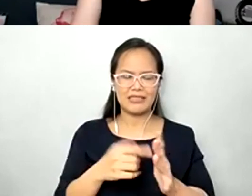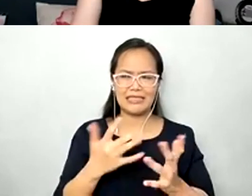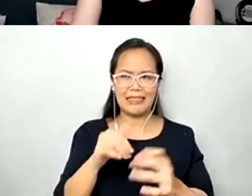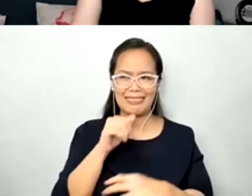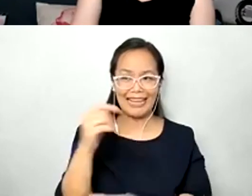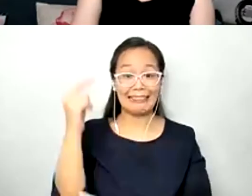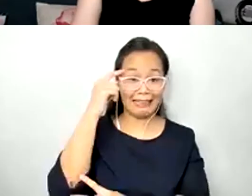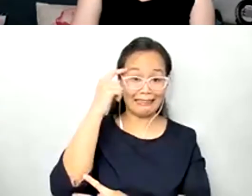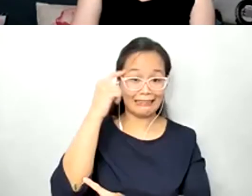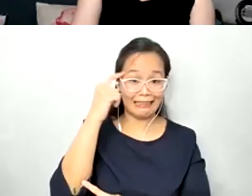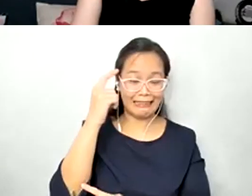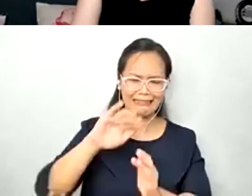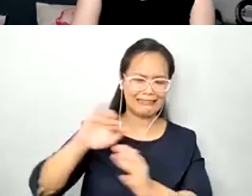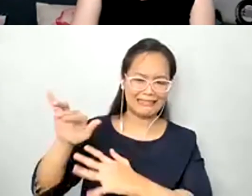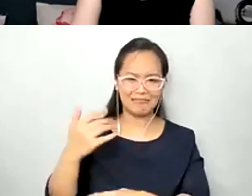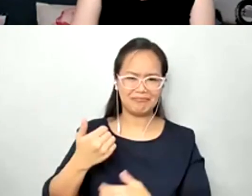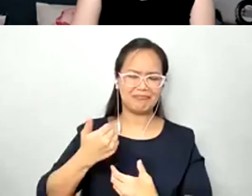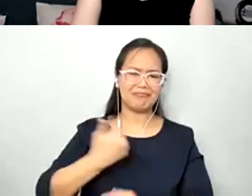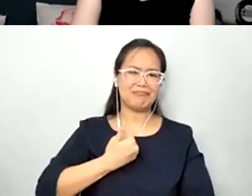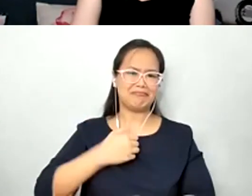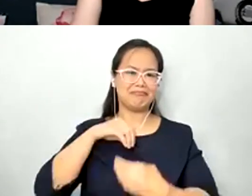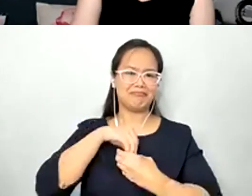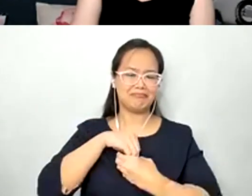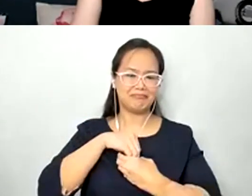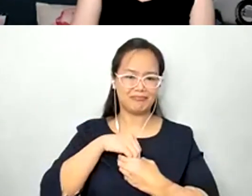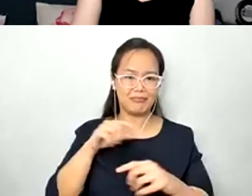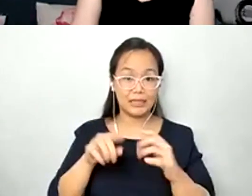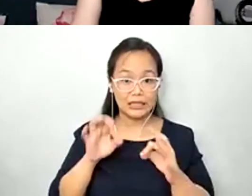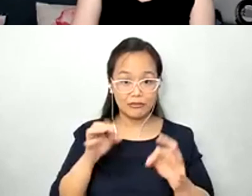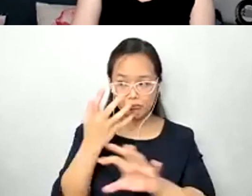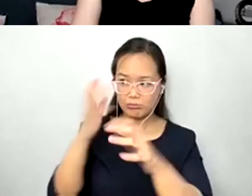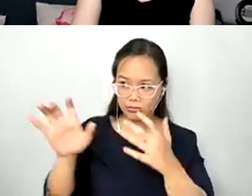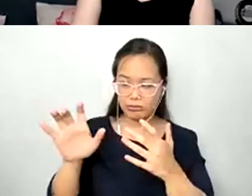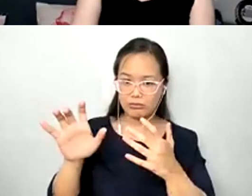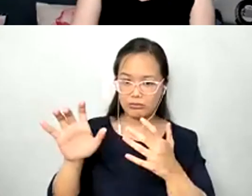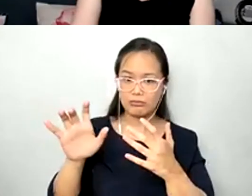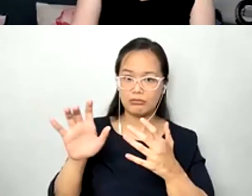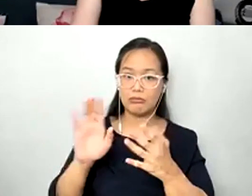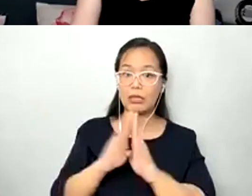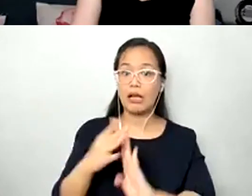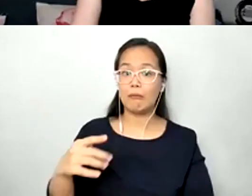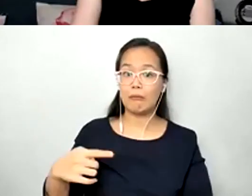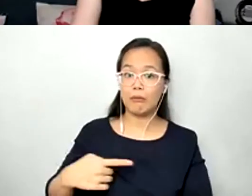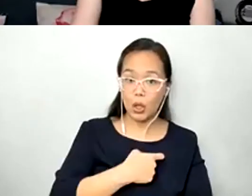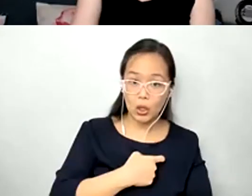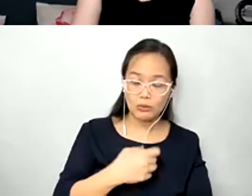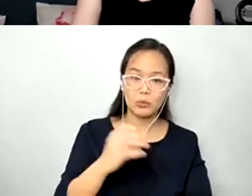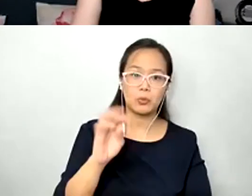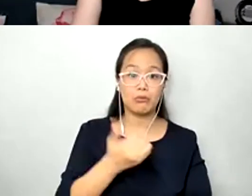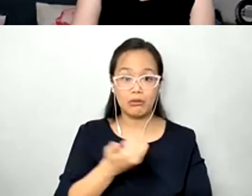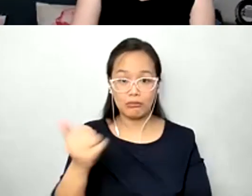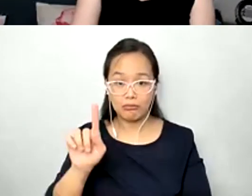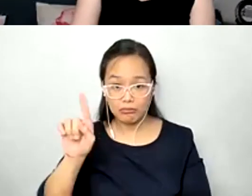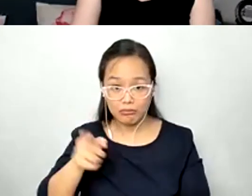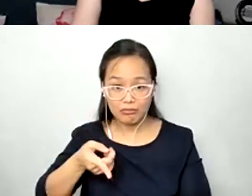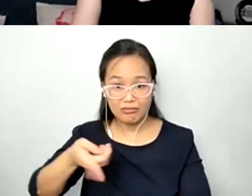anymore. If being too empathic is causing me to cause harm to myself or to others, then I stop myself from